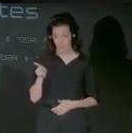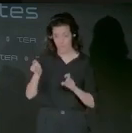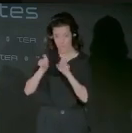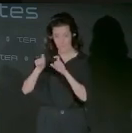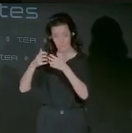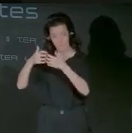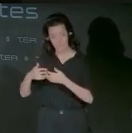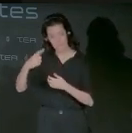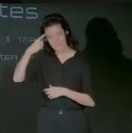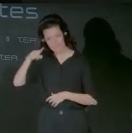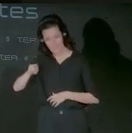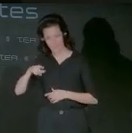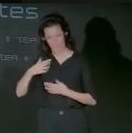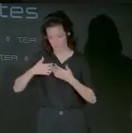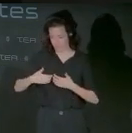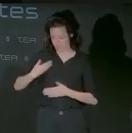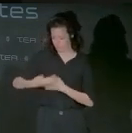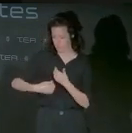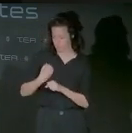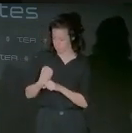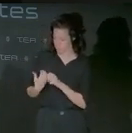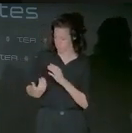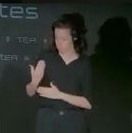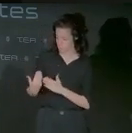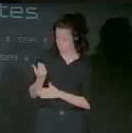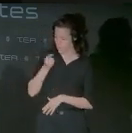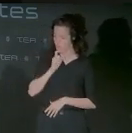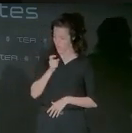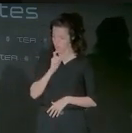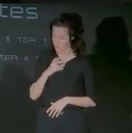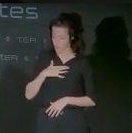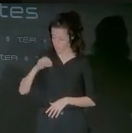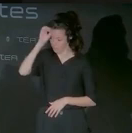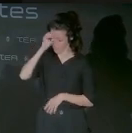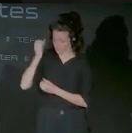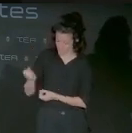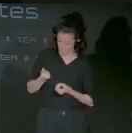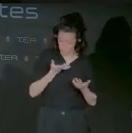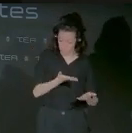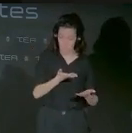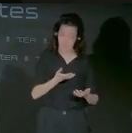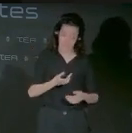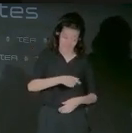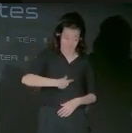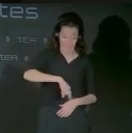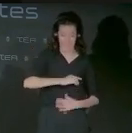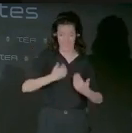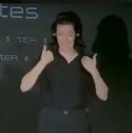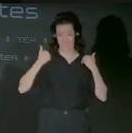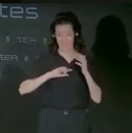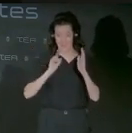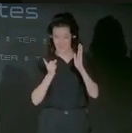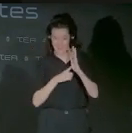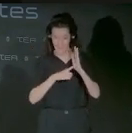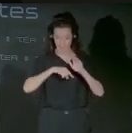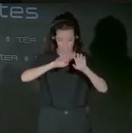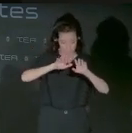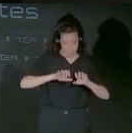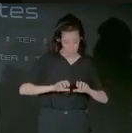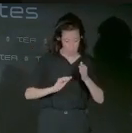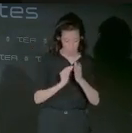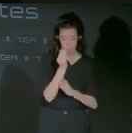operational side, technical side as well. And legislators, well, they constitute the law, so they are the ones who can make it